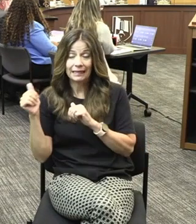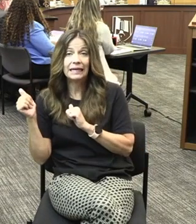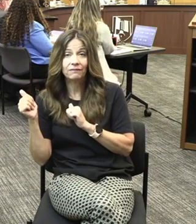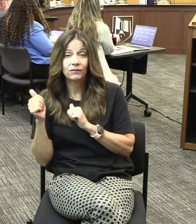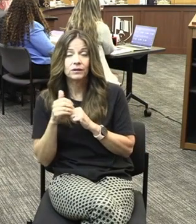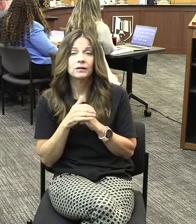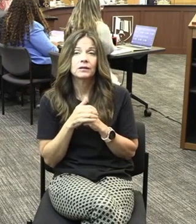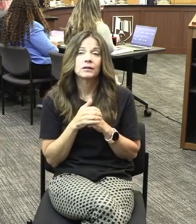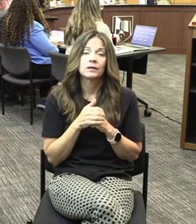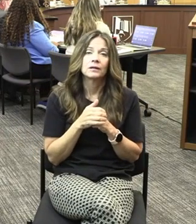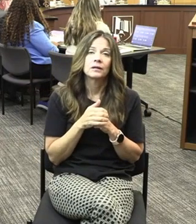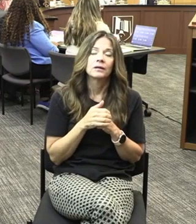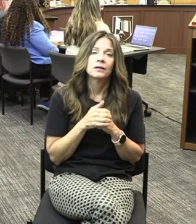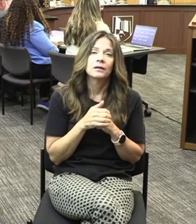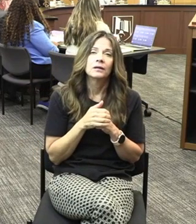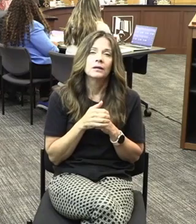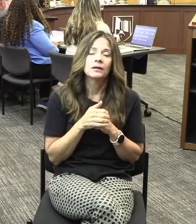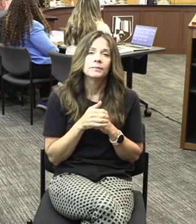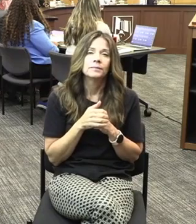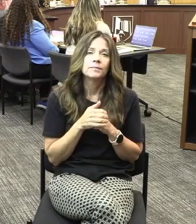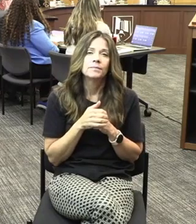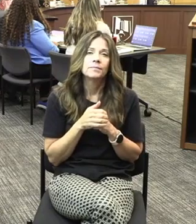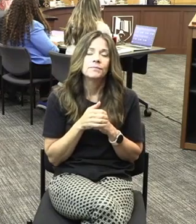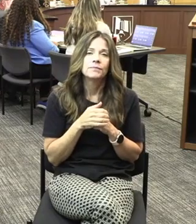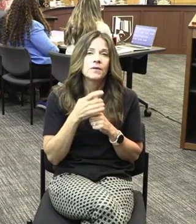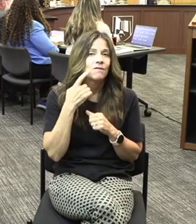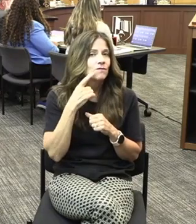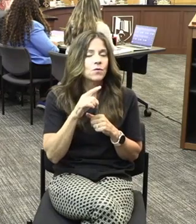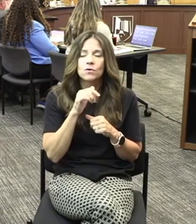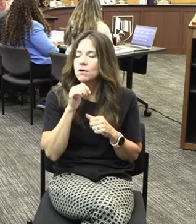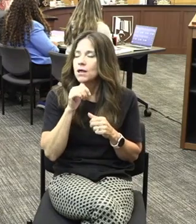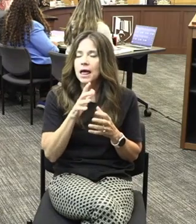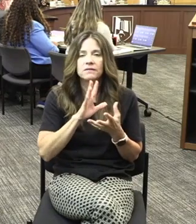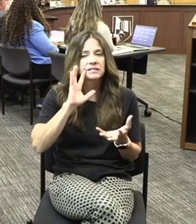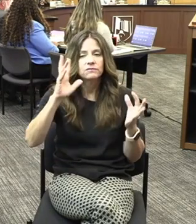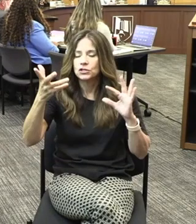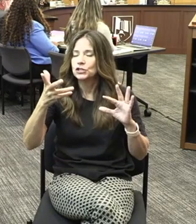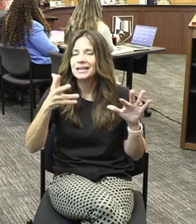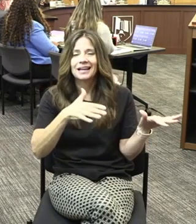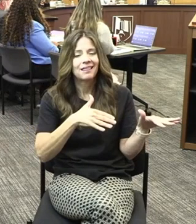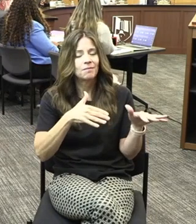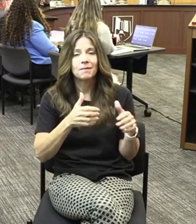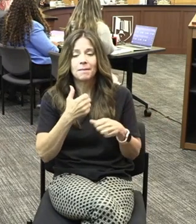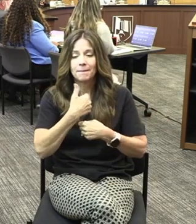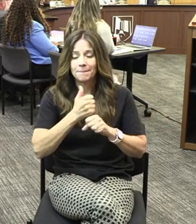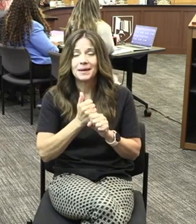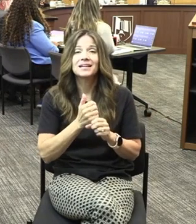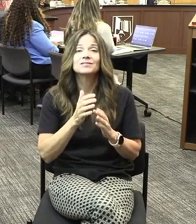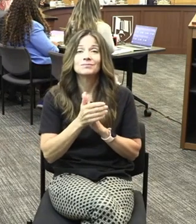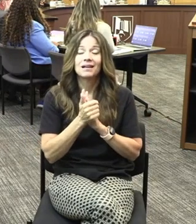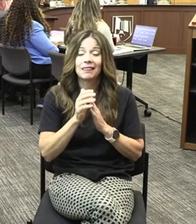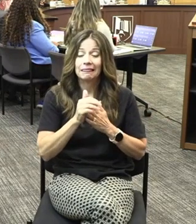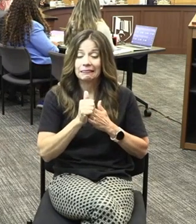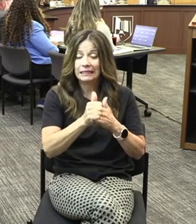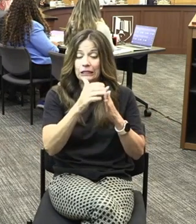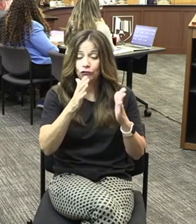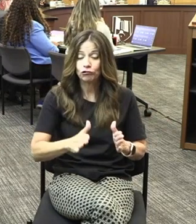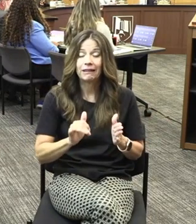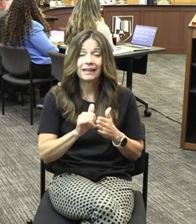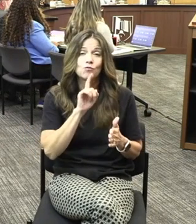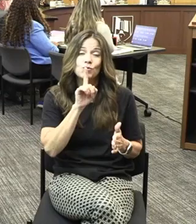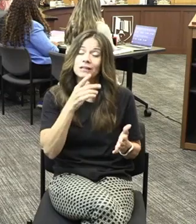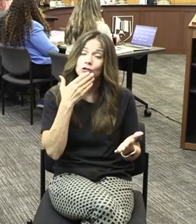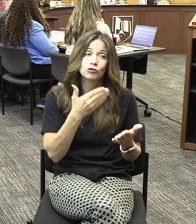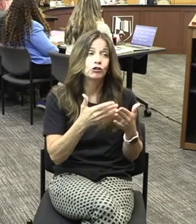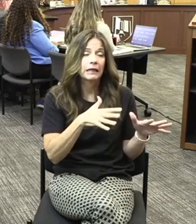education, the episode underscores a broader lesson. Board dysfunction can drive away talented leaders just as surely as financial problems can.